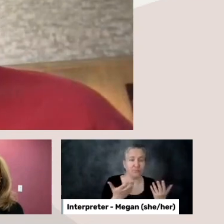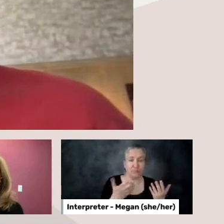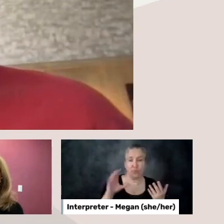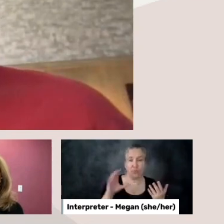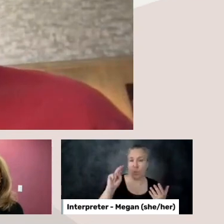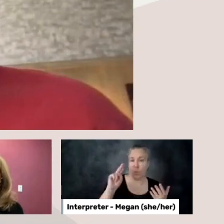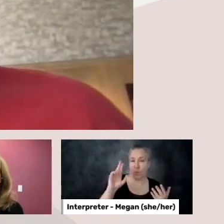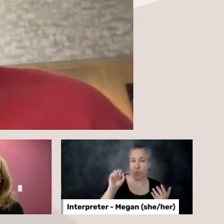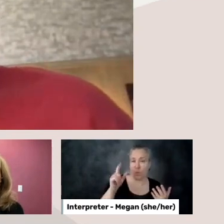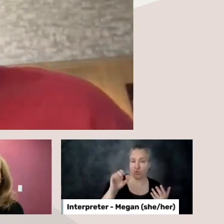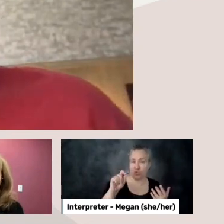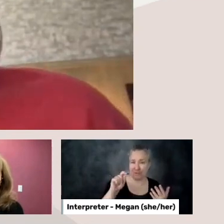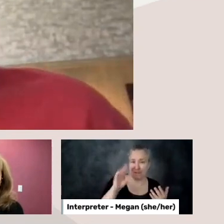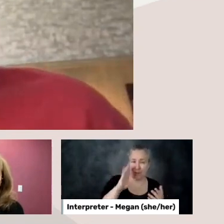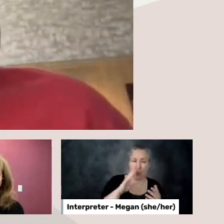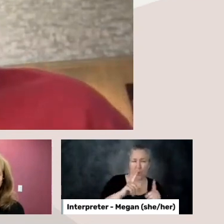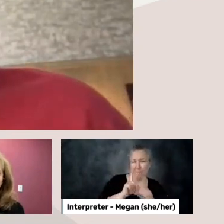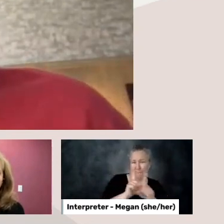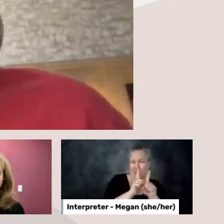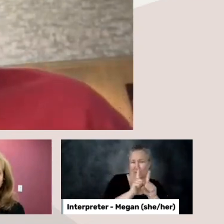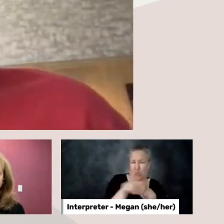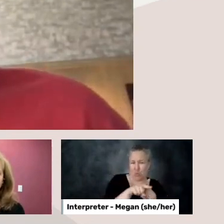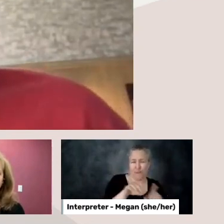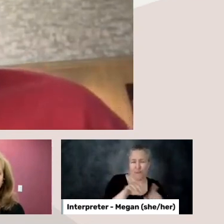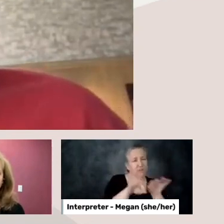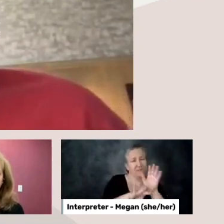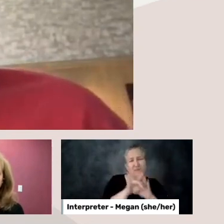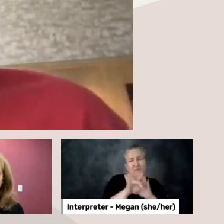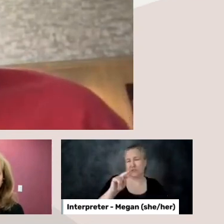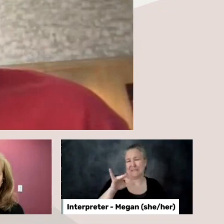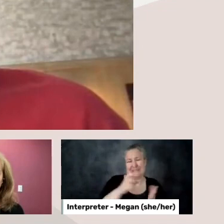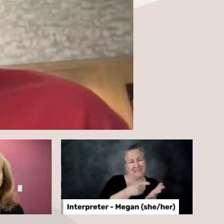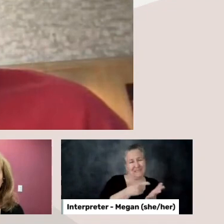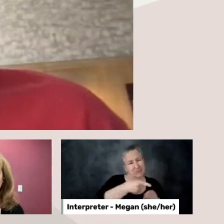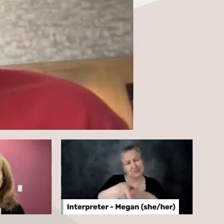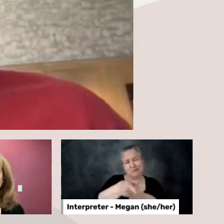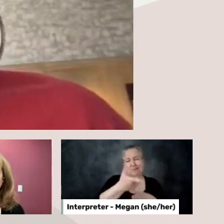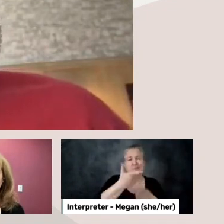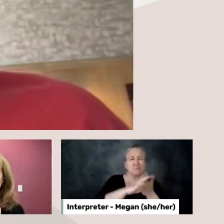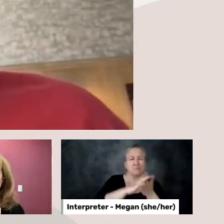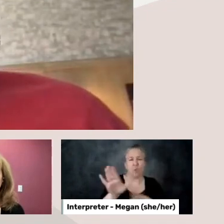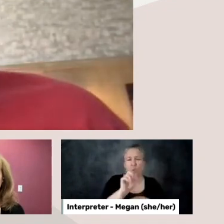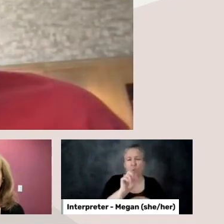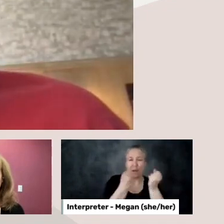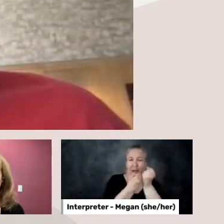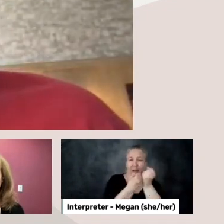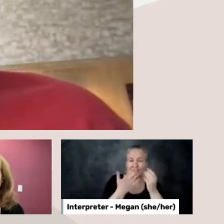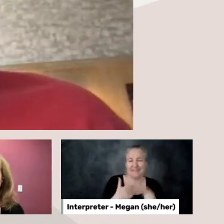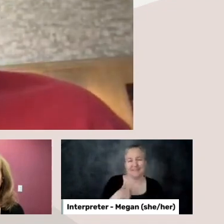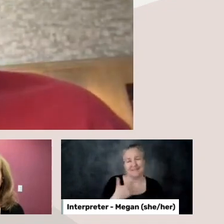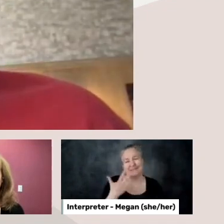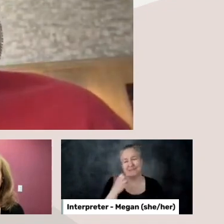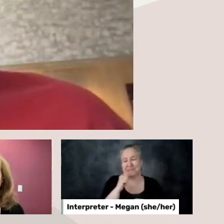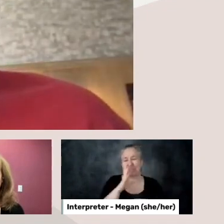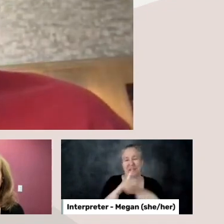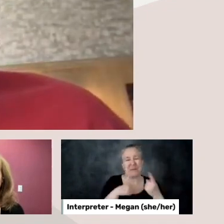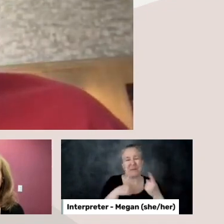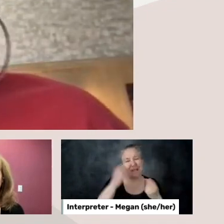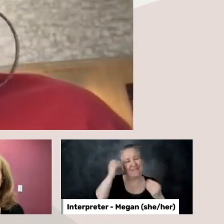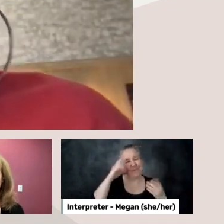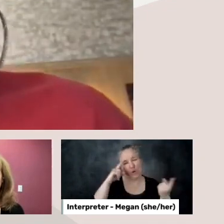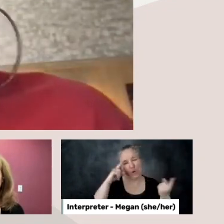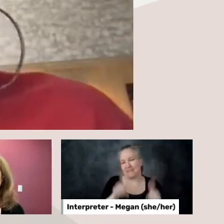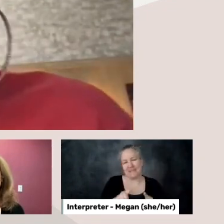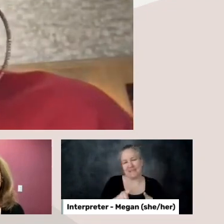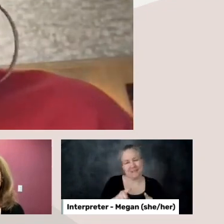oncologists that will mentor you. Just find your niche and enjoy it. Be your own advocate. And I'm mad we didn't talk about informed consent in clinical